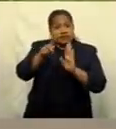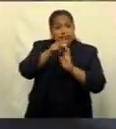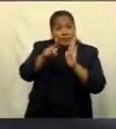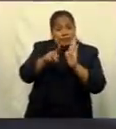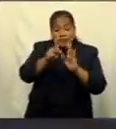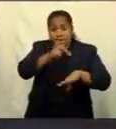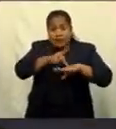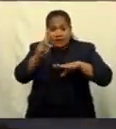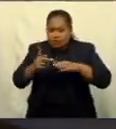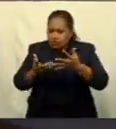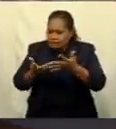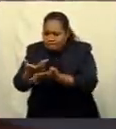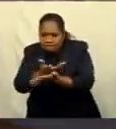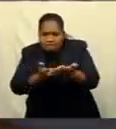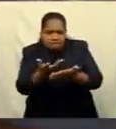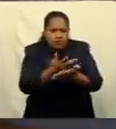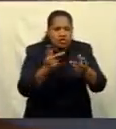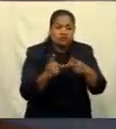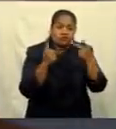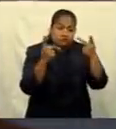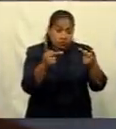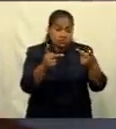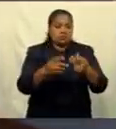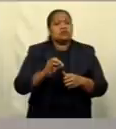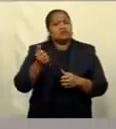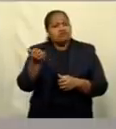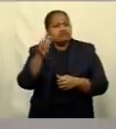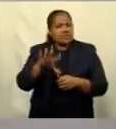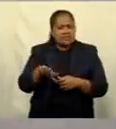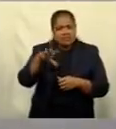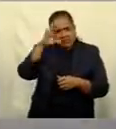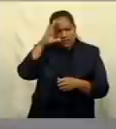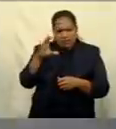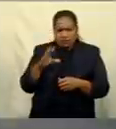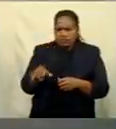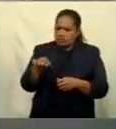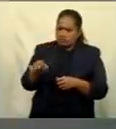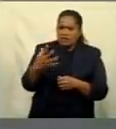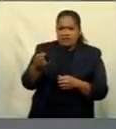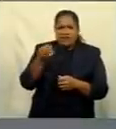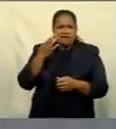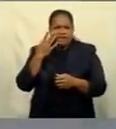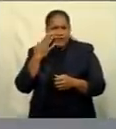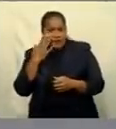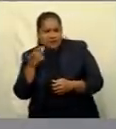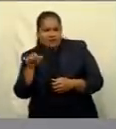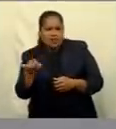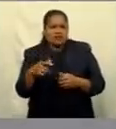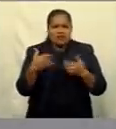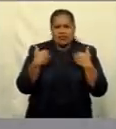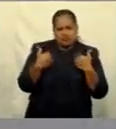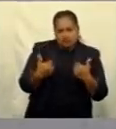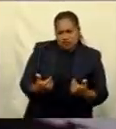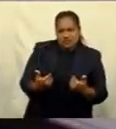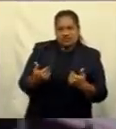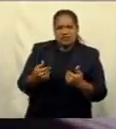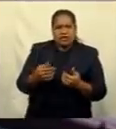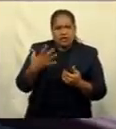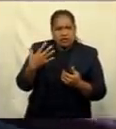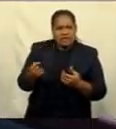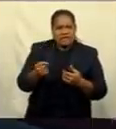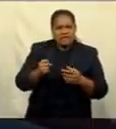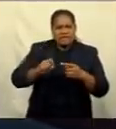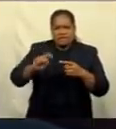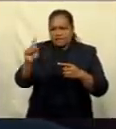proposals. Already, the plans have exposed familiar rifts between richer Western and Nordic EU states, where electric vehicle sales